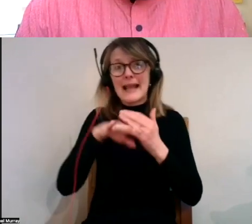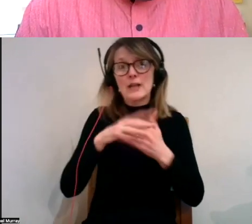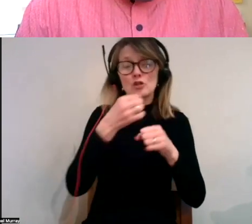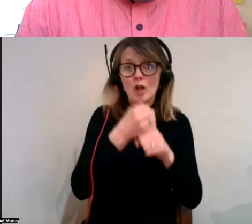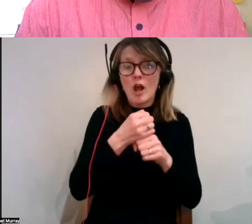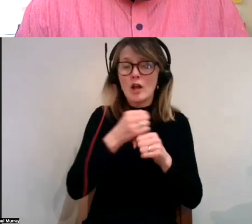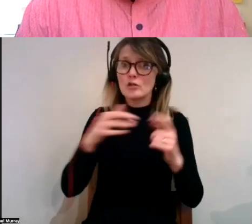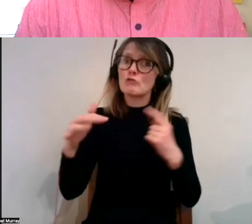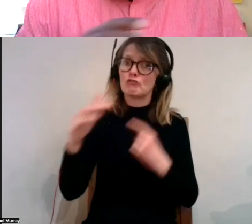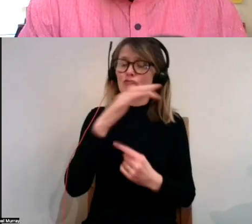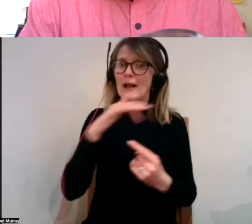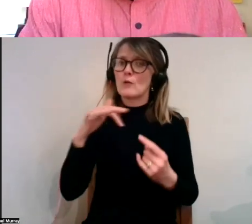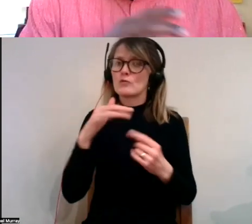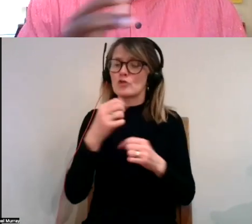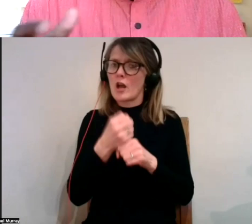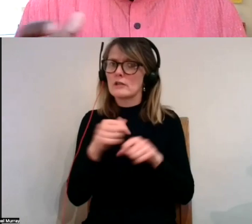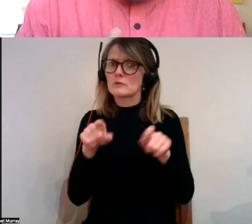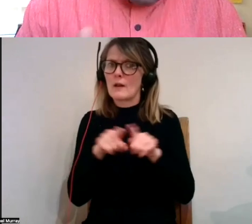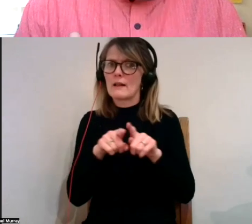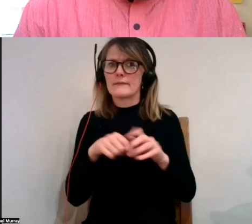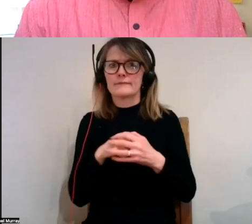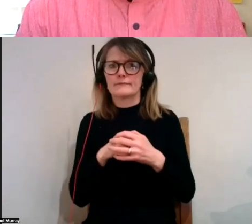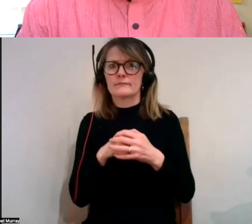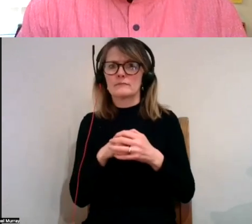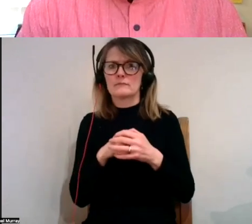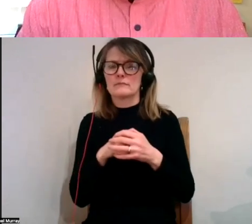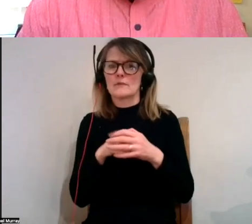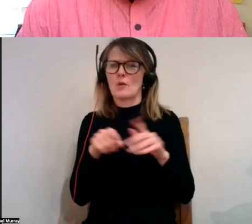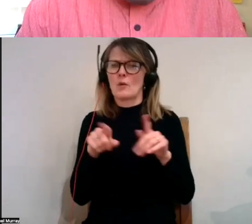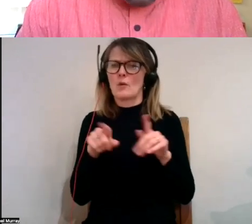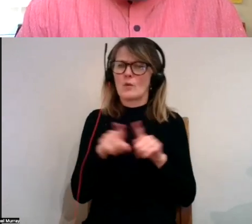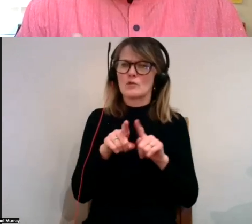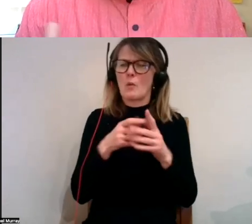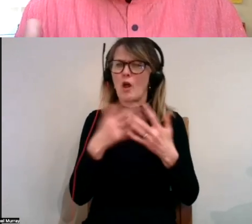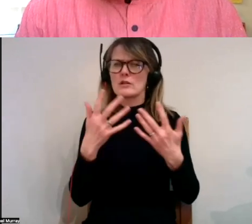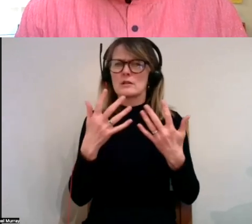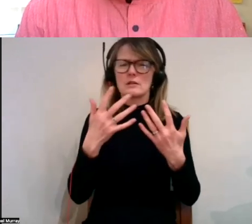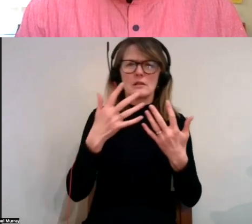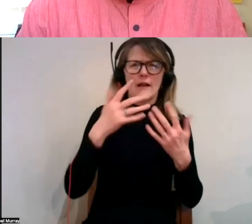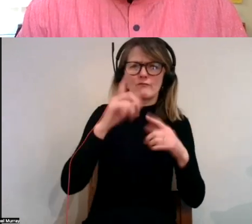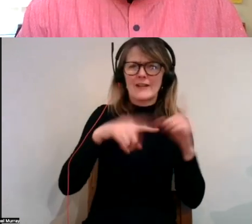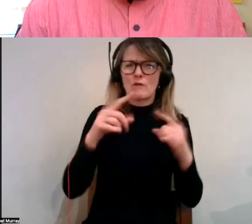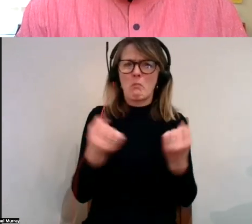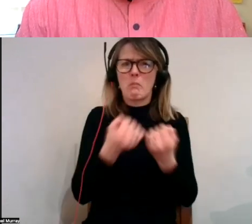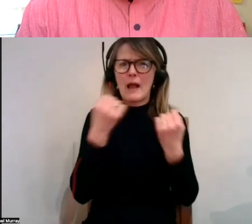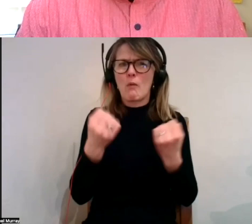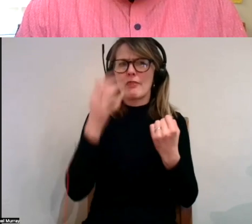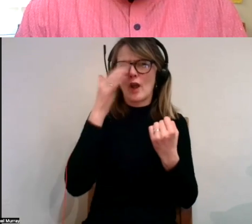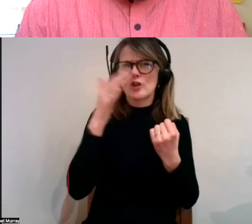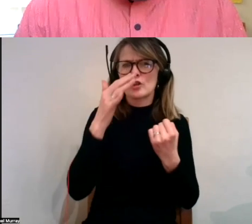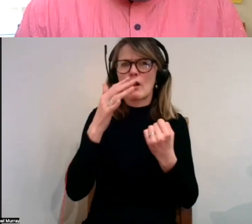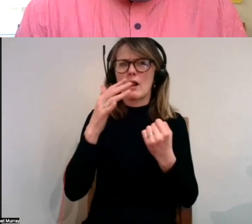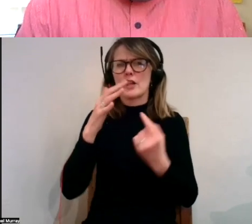church, and also the various accounts of power, theological, sociological,